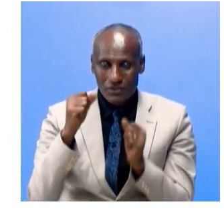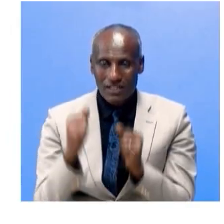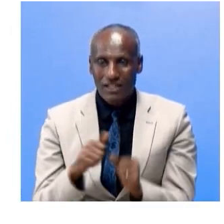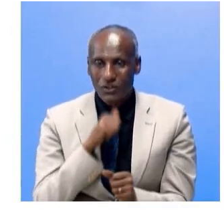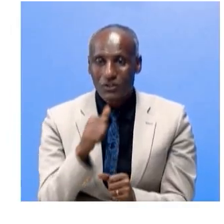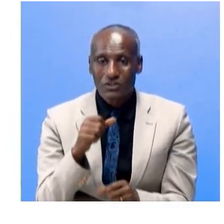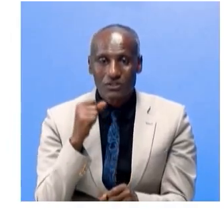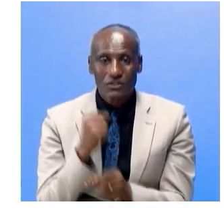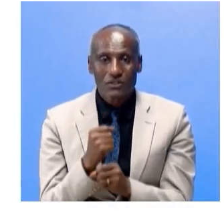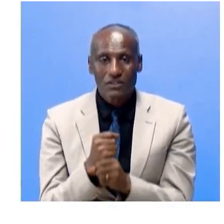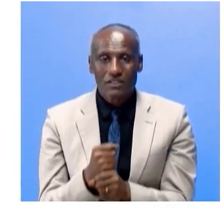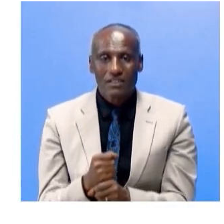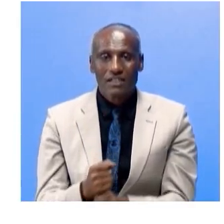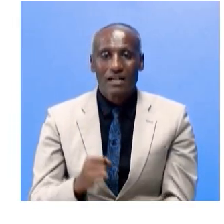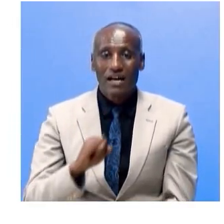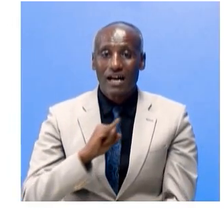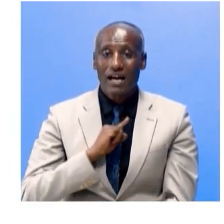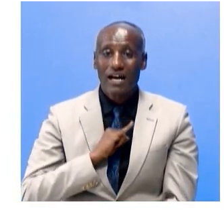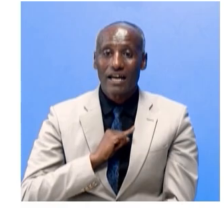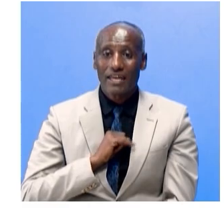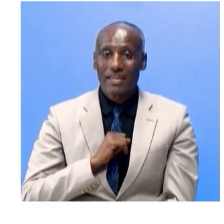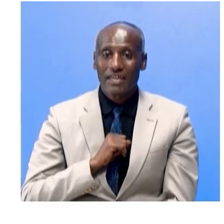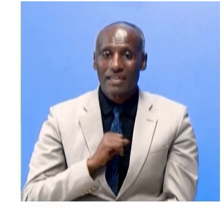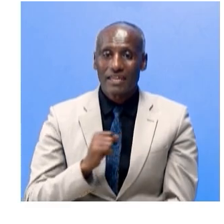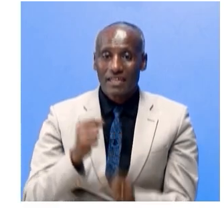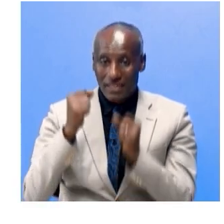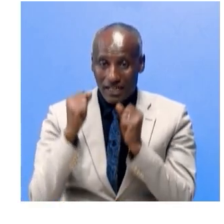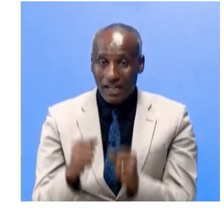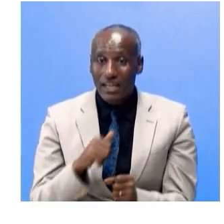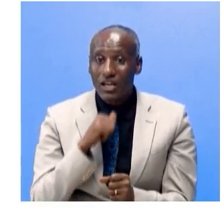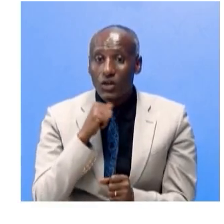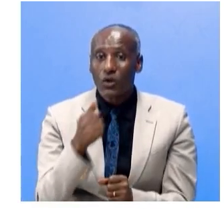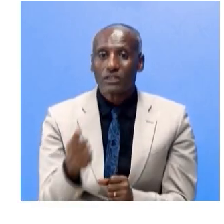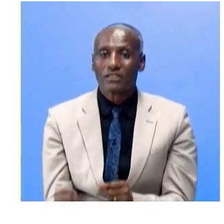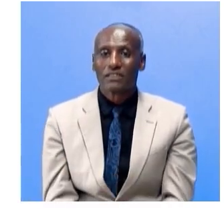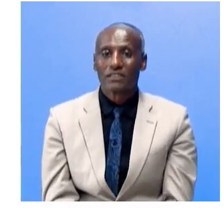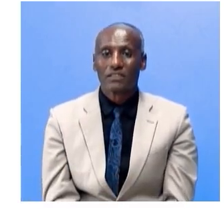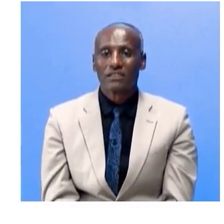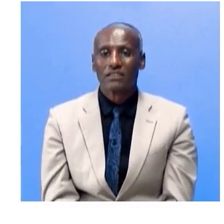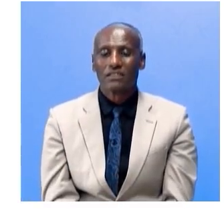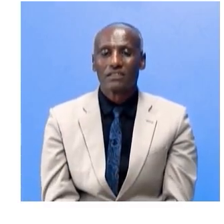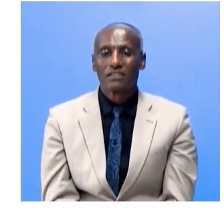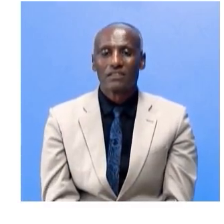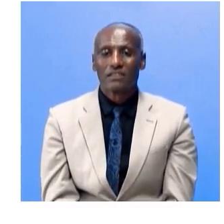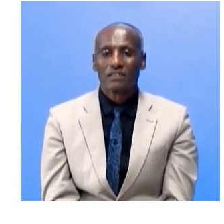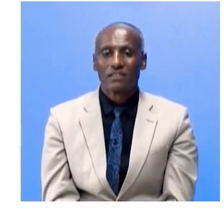I can or cannot? Yes, I cannot. Yeah. I cannot